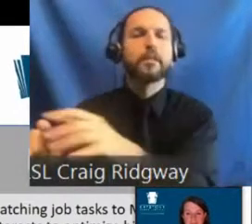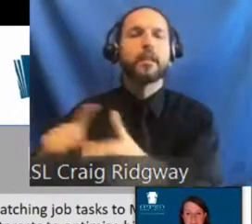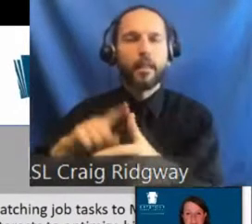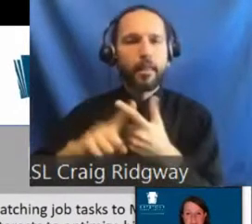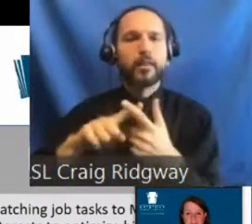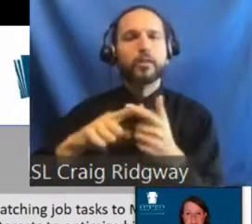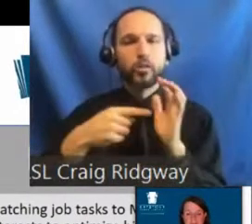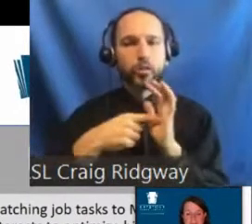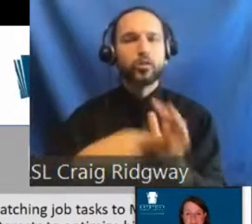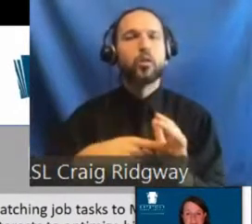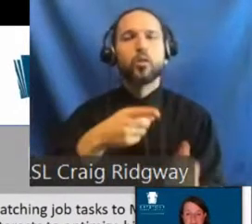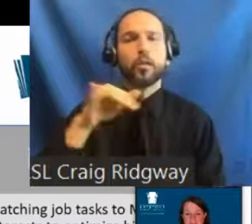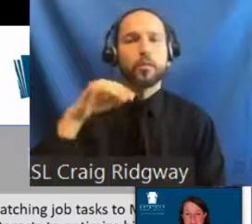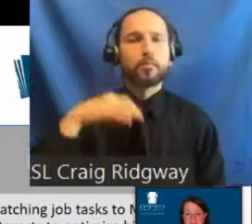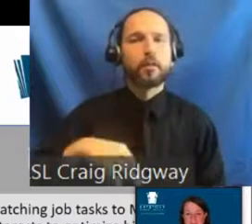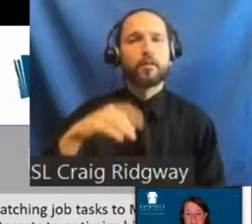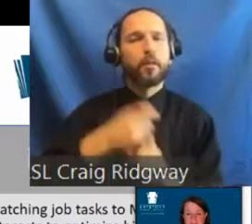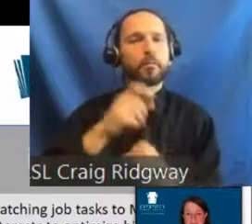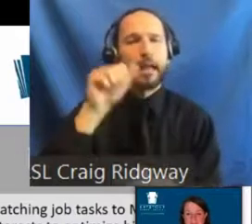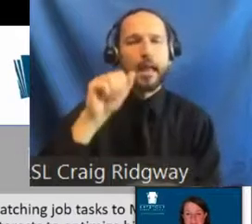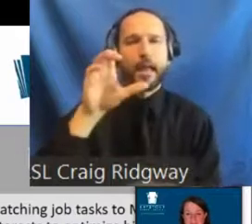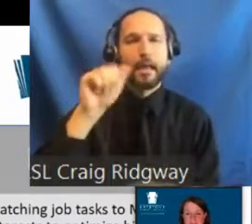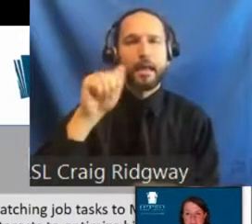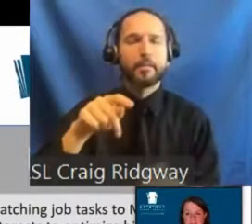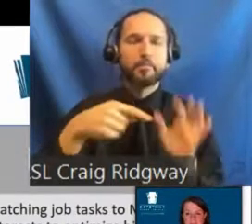testimony to the benefit of the ACAP model.